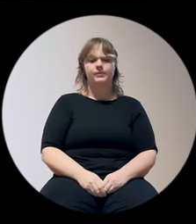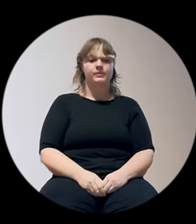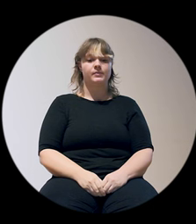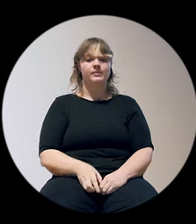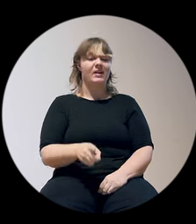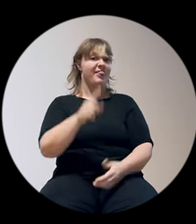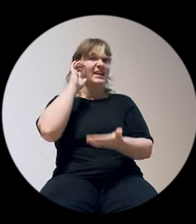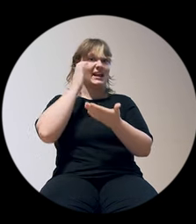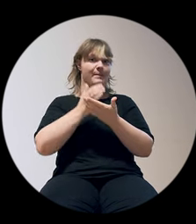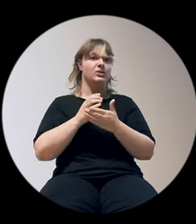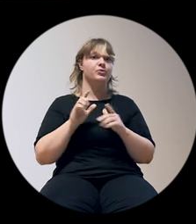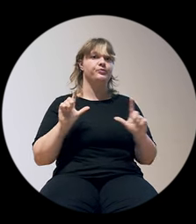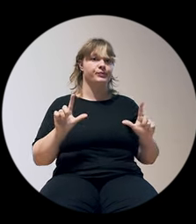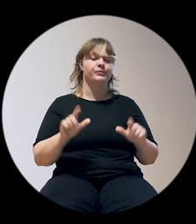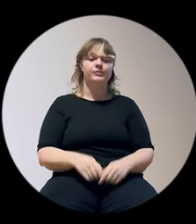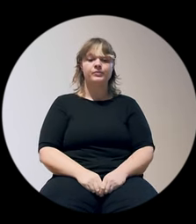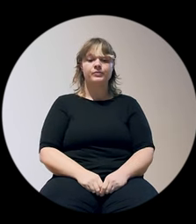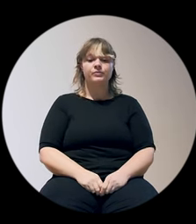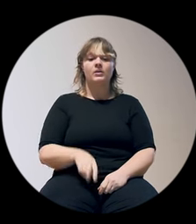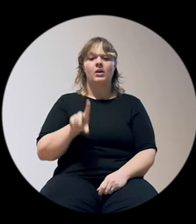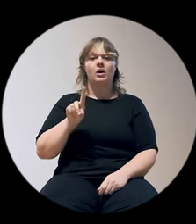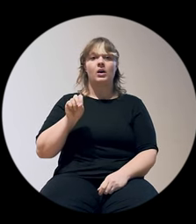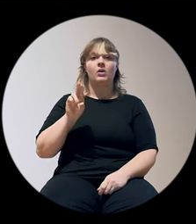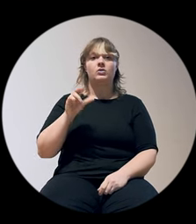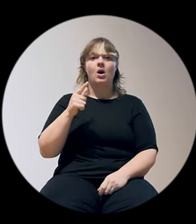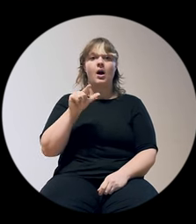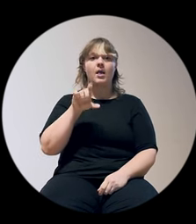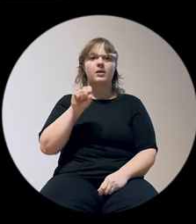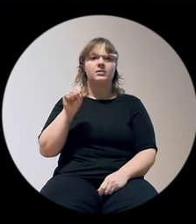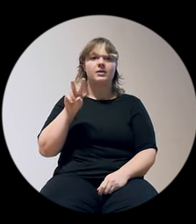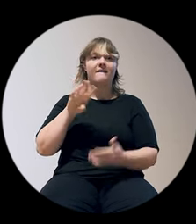This image is of Douglas Village.